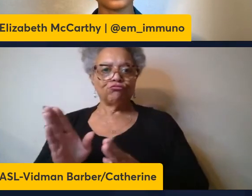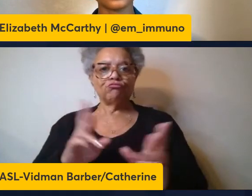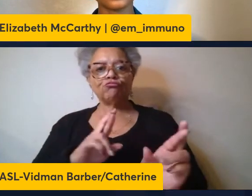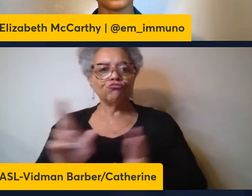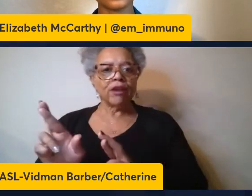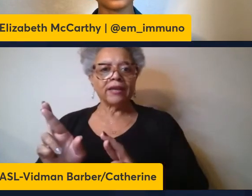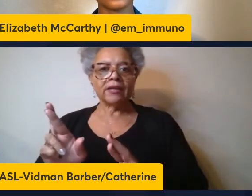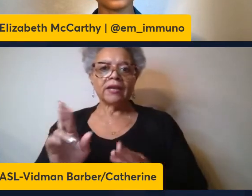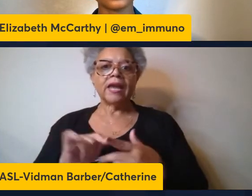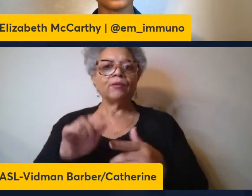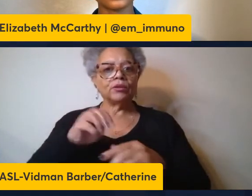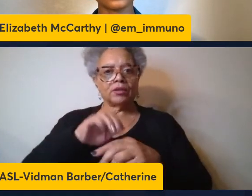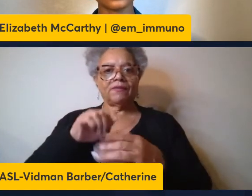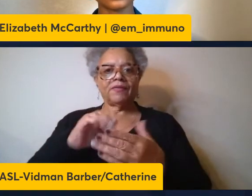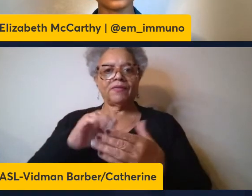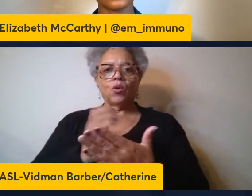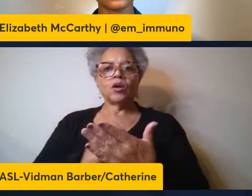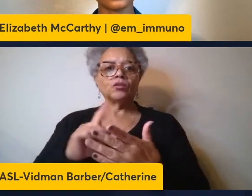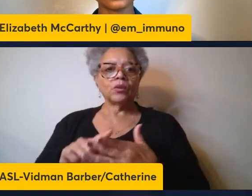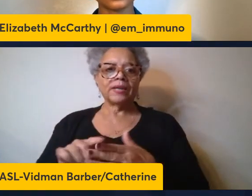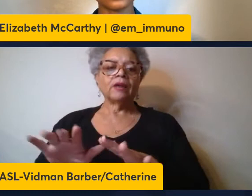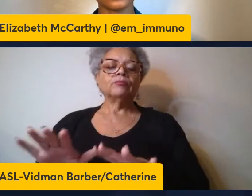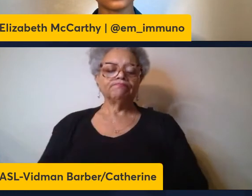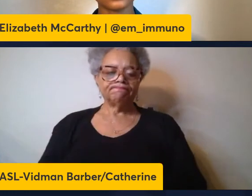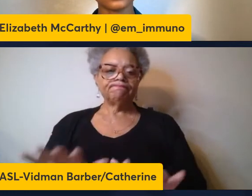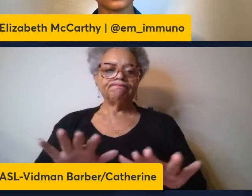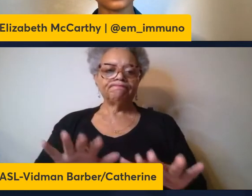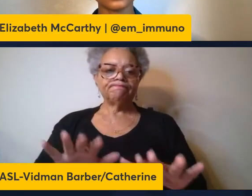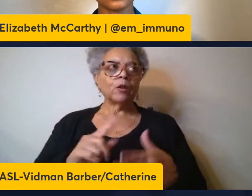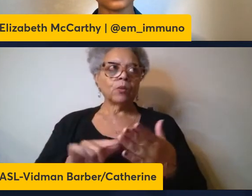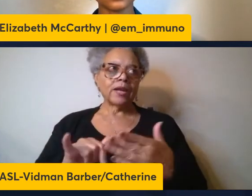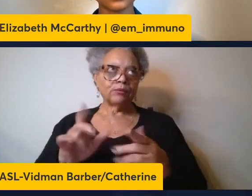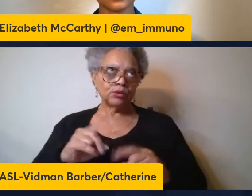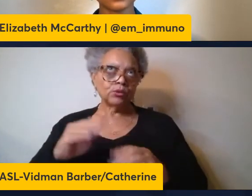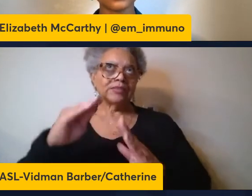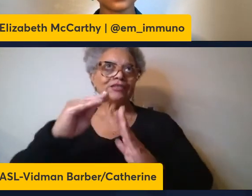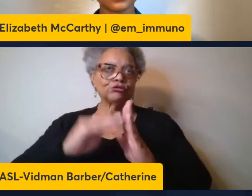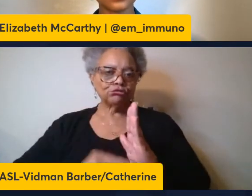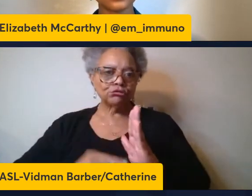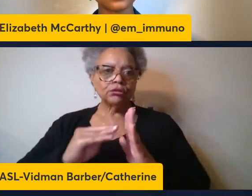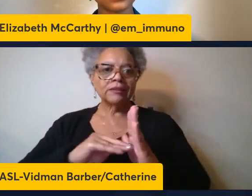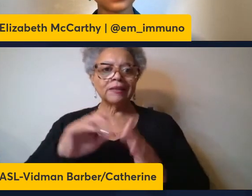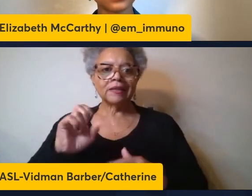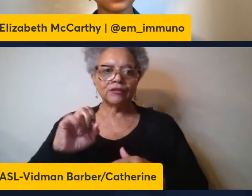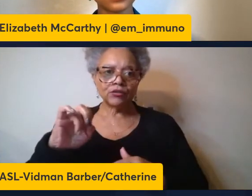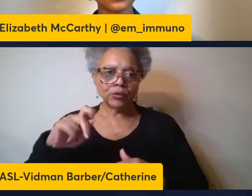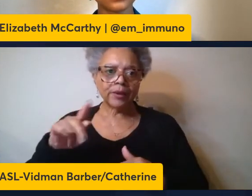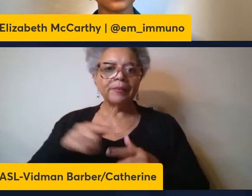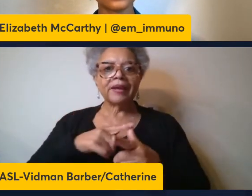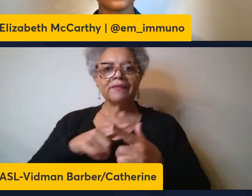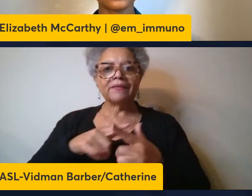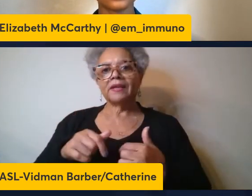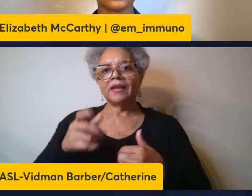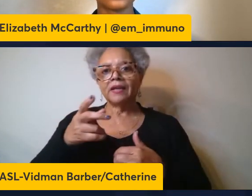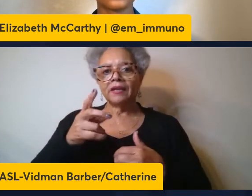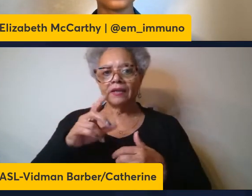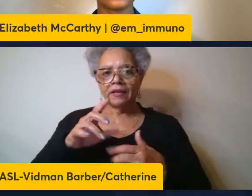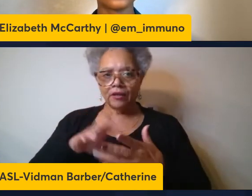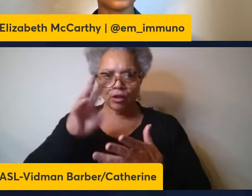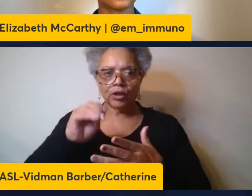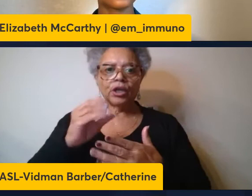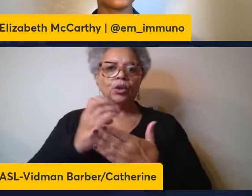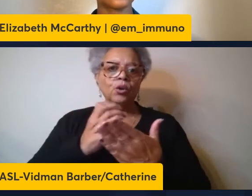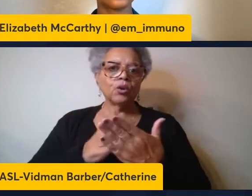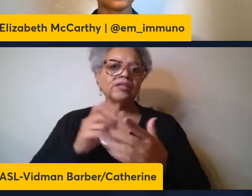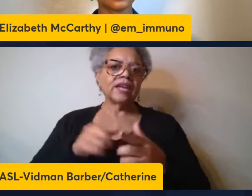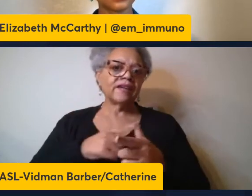was on that course. When I was grounded in what I was coding and scripting and writing, and then I chose to go on a machine learning course with Jumping